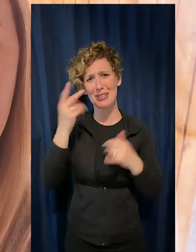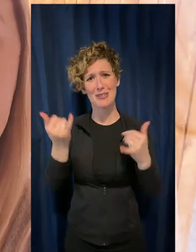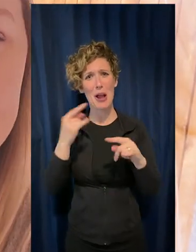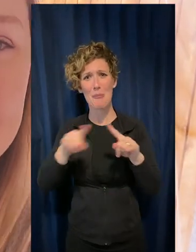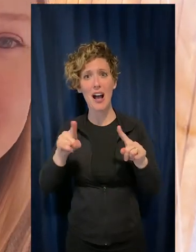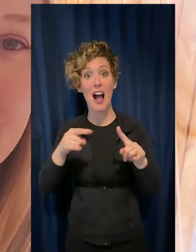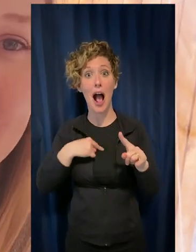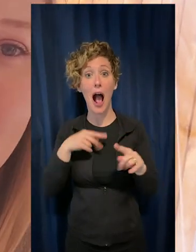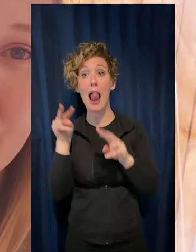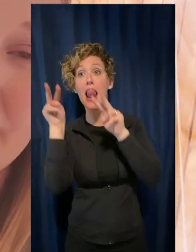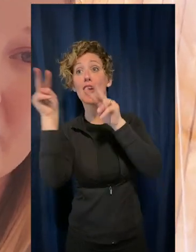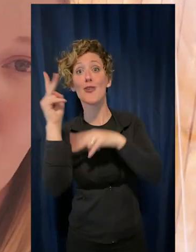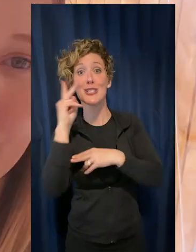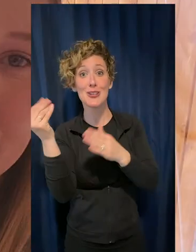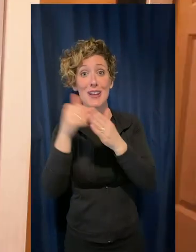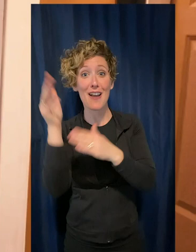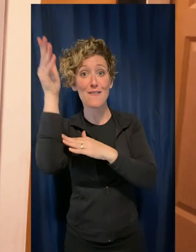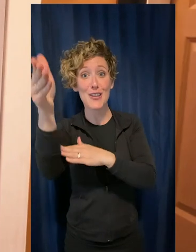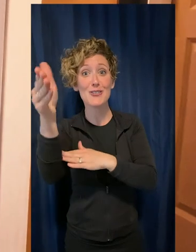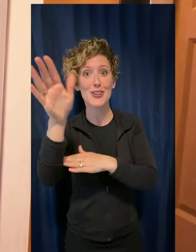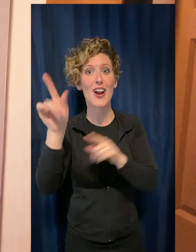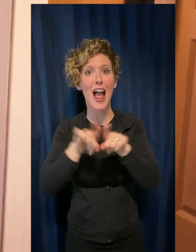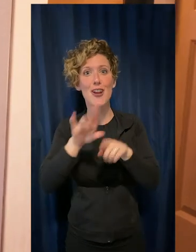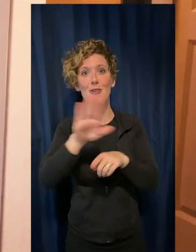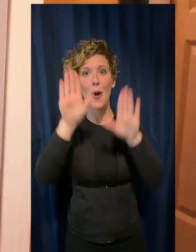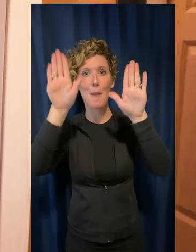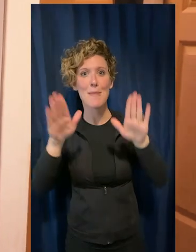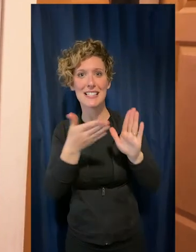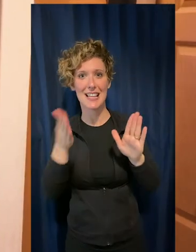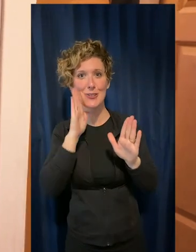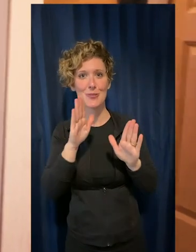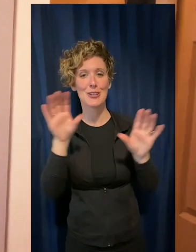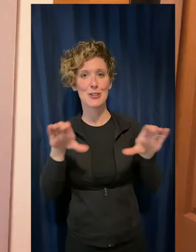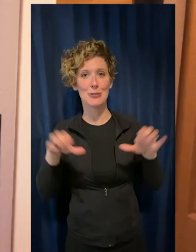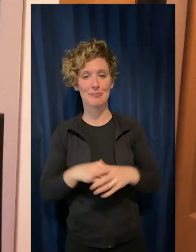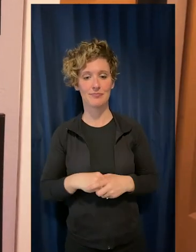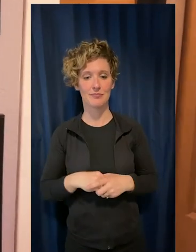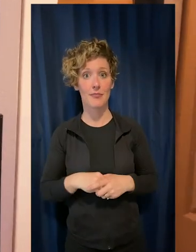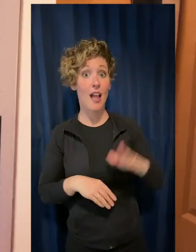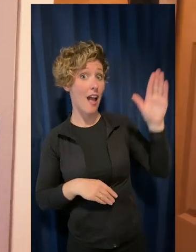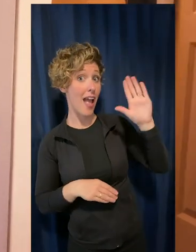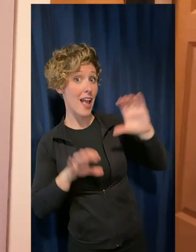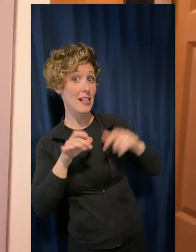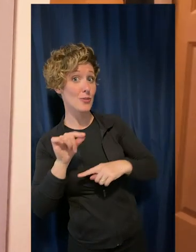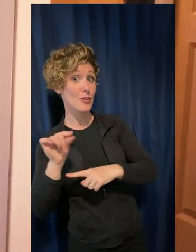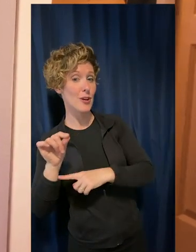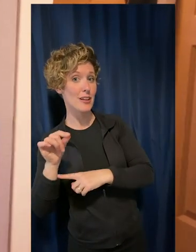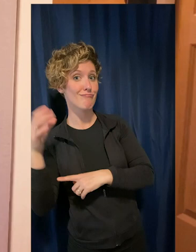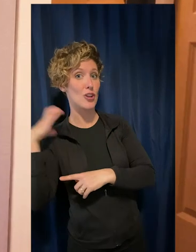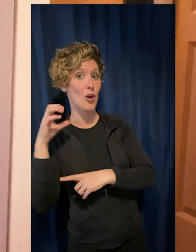all of the amazing things that I know you're going to accomplish. Hey, class of 2020. It's Coach Solomon. Just want to congratulate you guys on making it